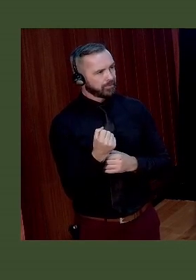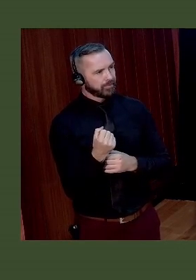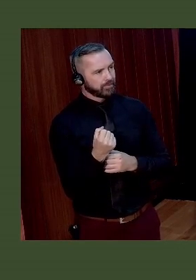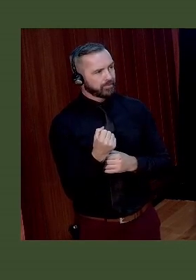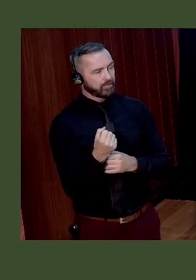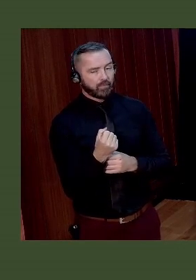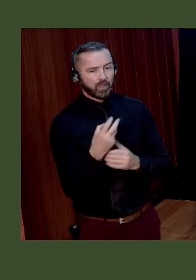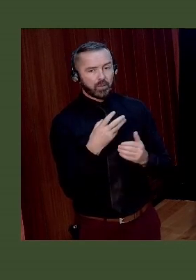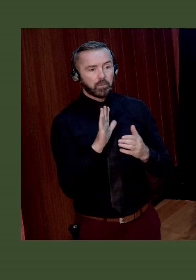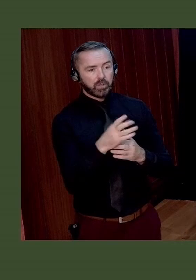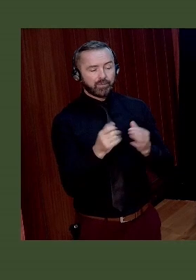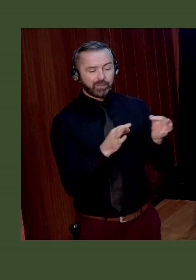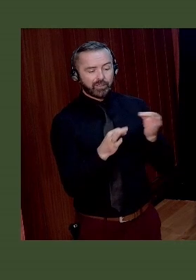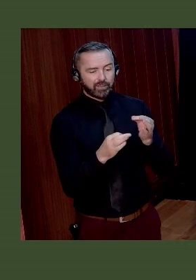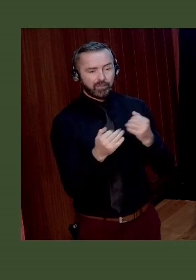regarding the teachers.